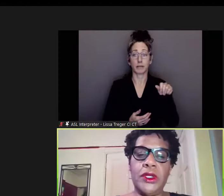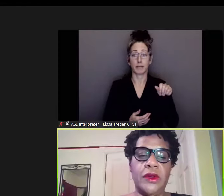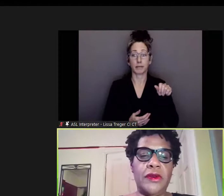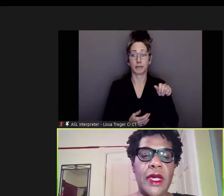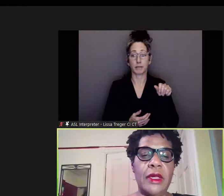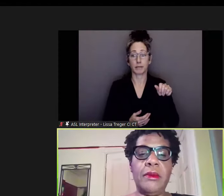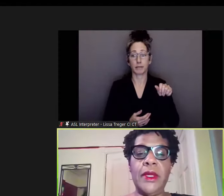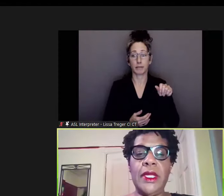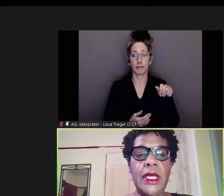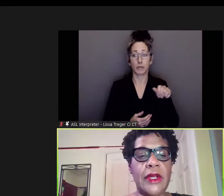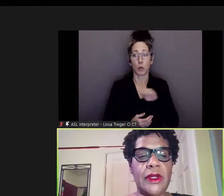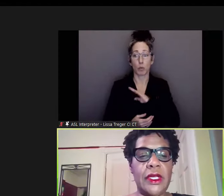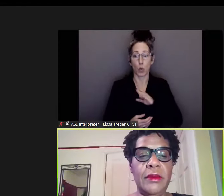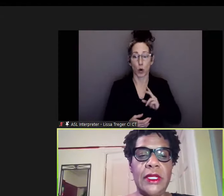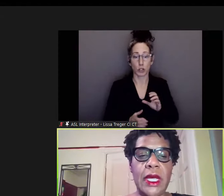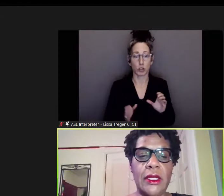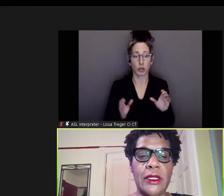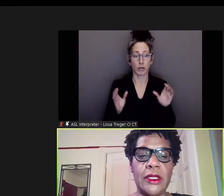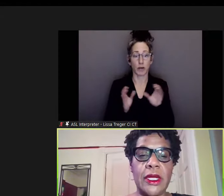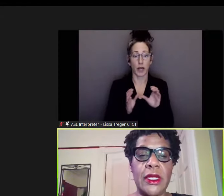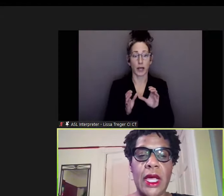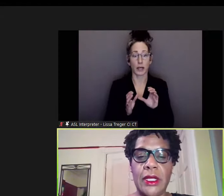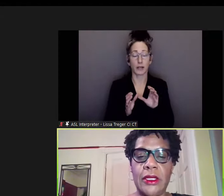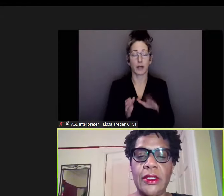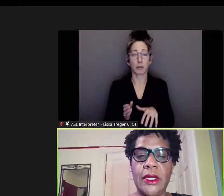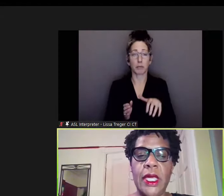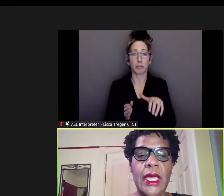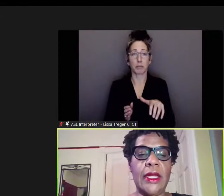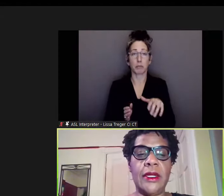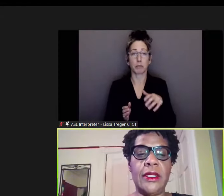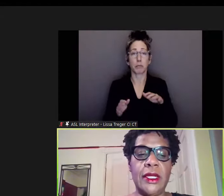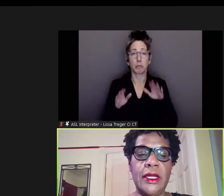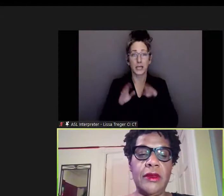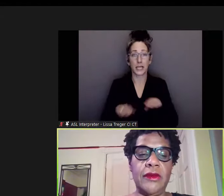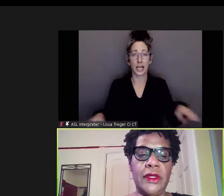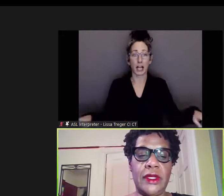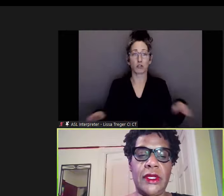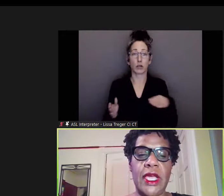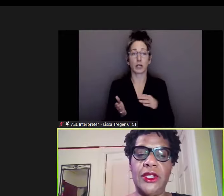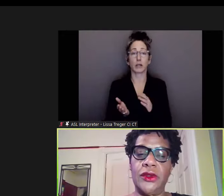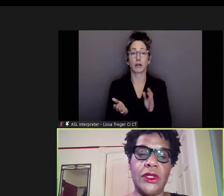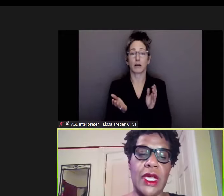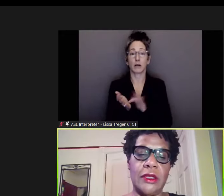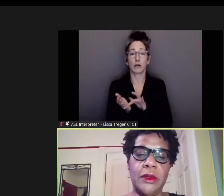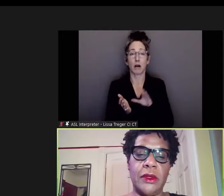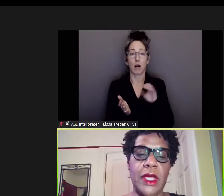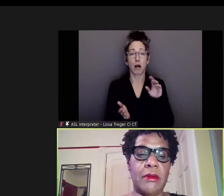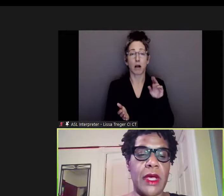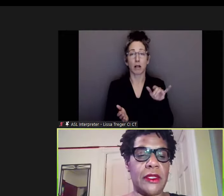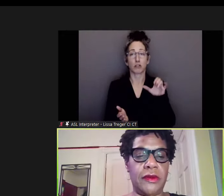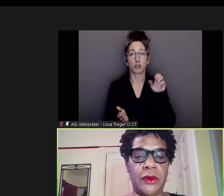a board-certified pediatric hematologist oncologist and an attending physician at Children's Hospital at